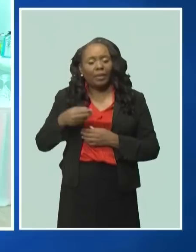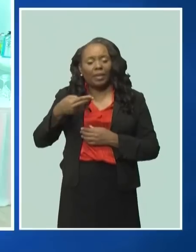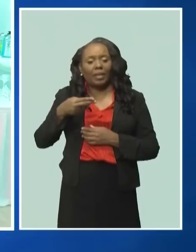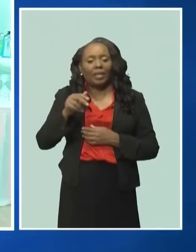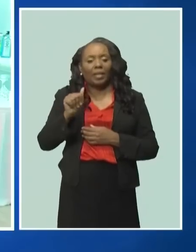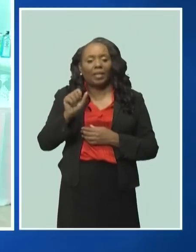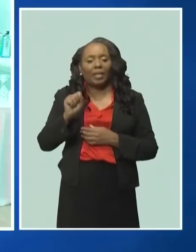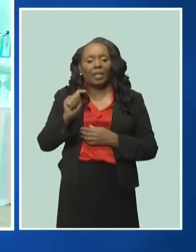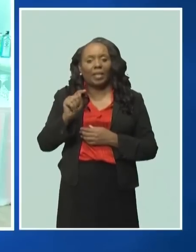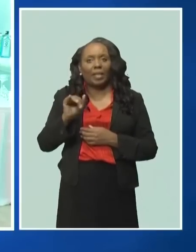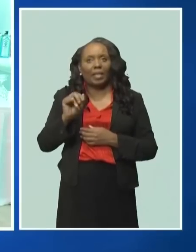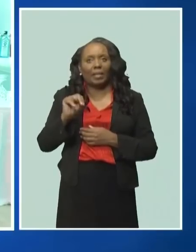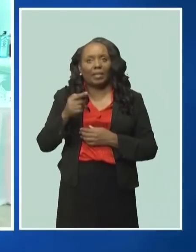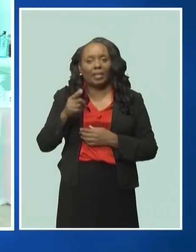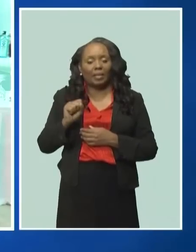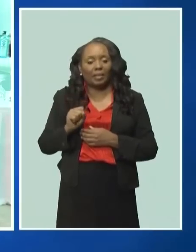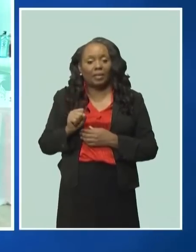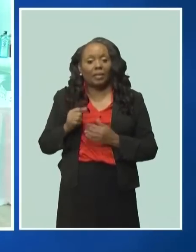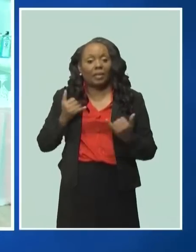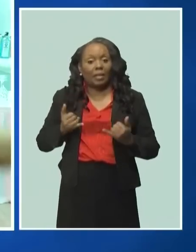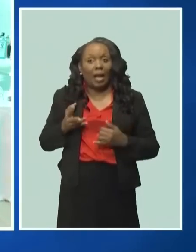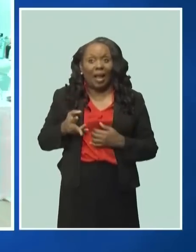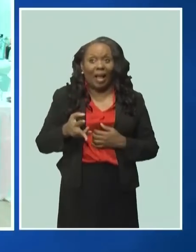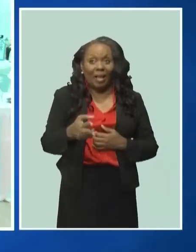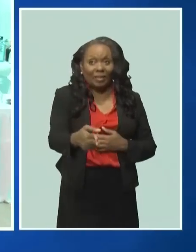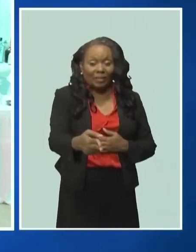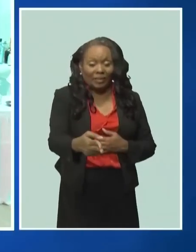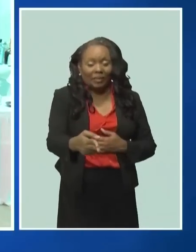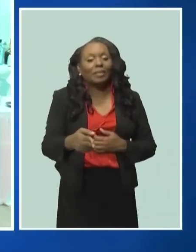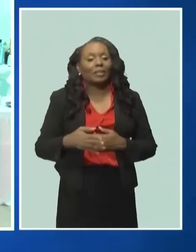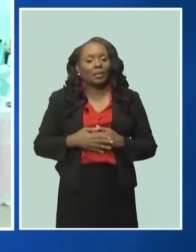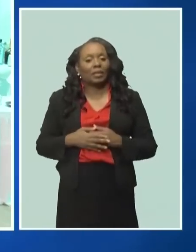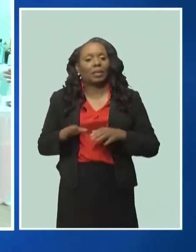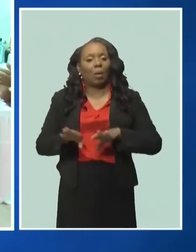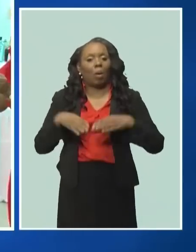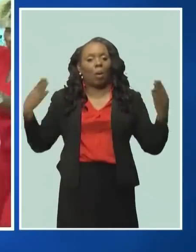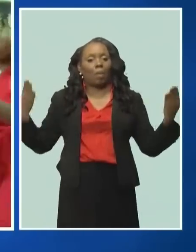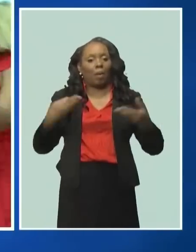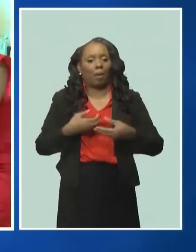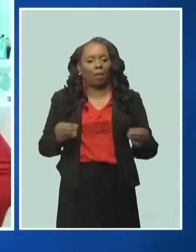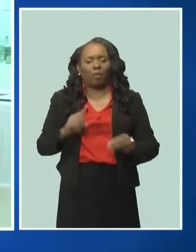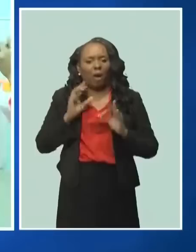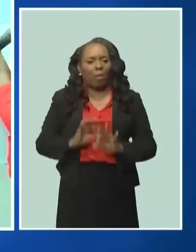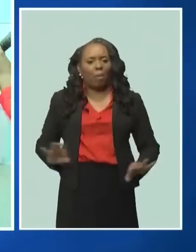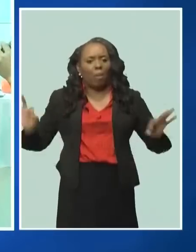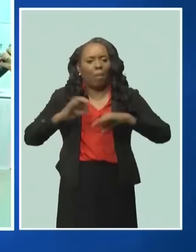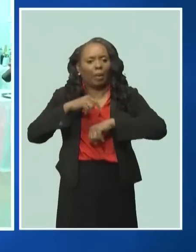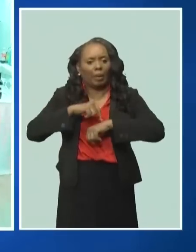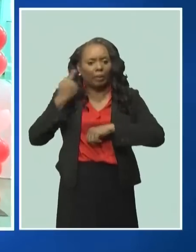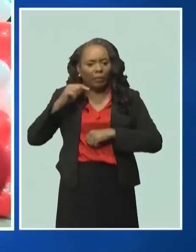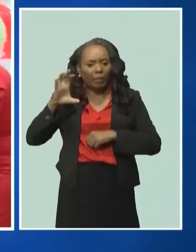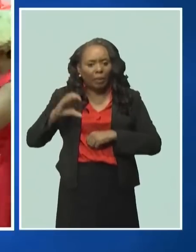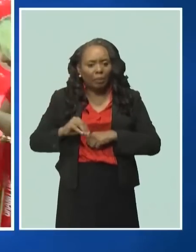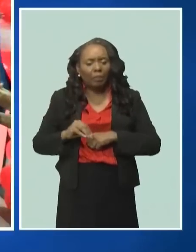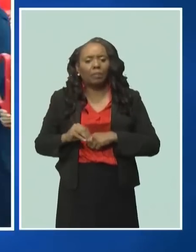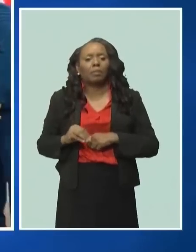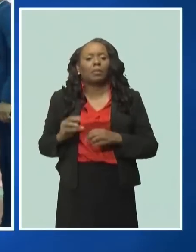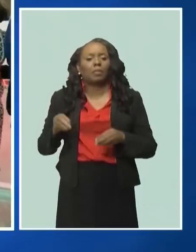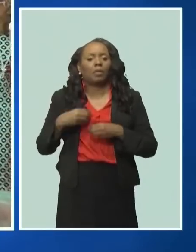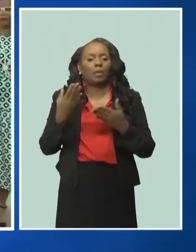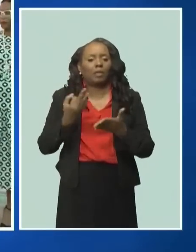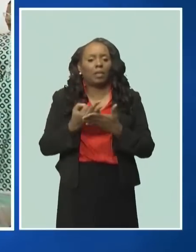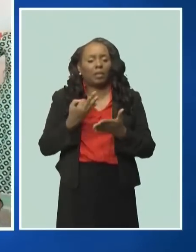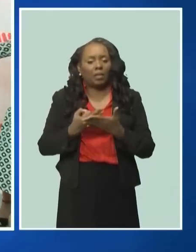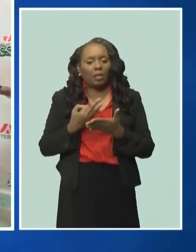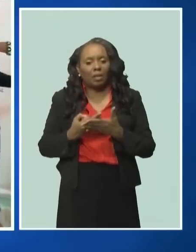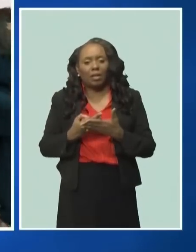open, Executive Director Michael Jordan said the opening of the offices in Barbados is a pivotal moment in the company's ability to